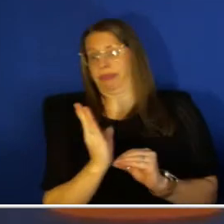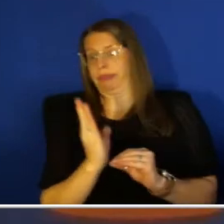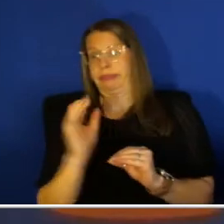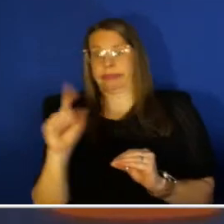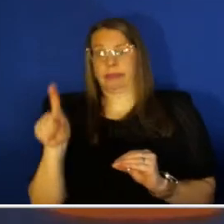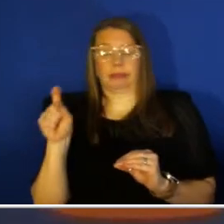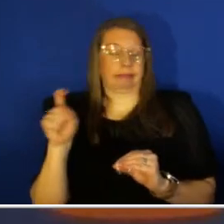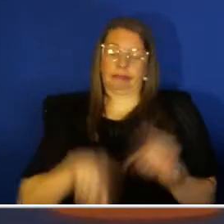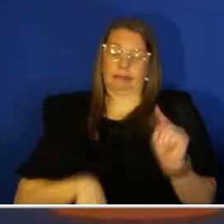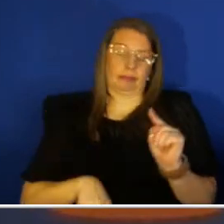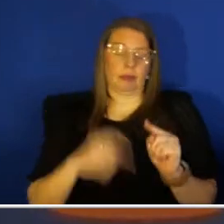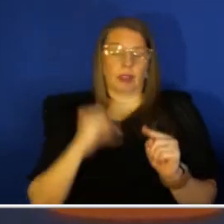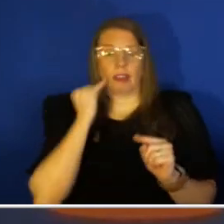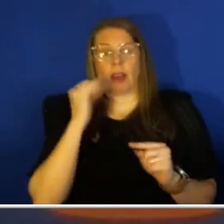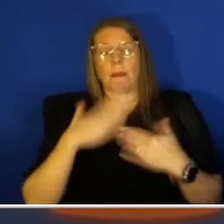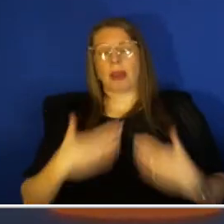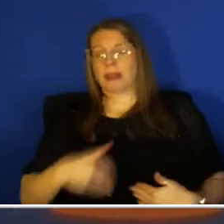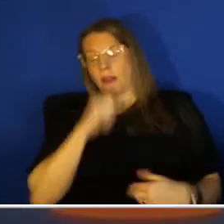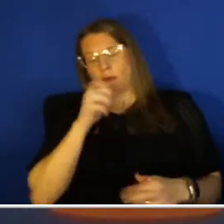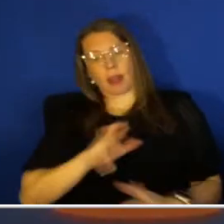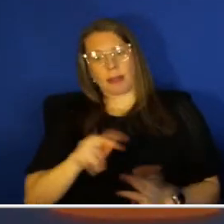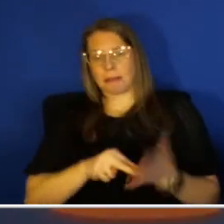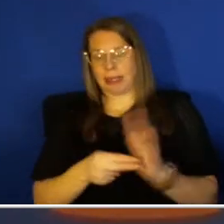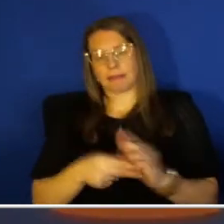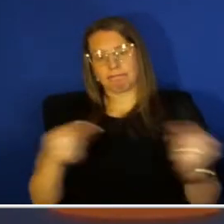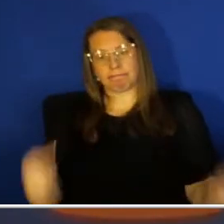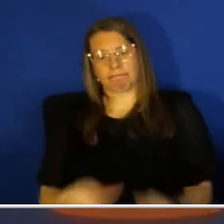And if your body's not ready for it, then